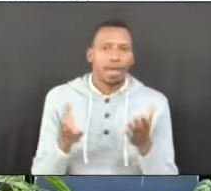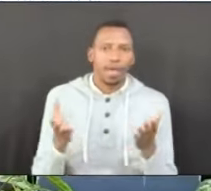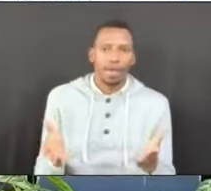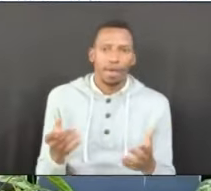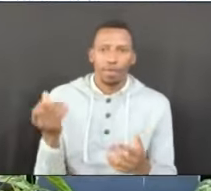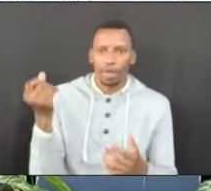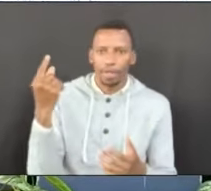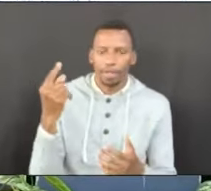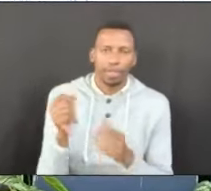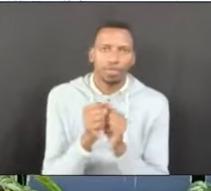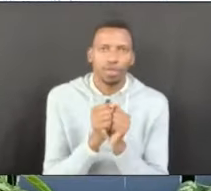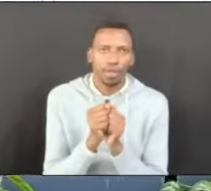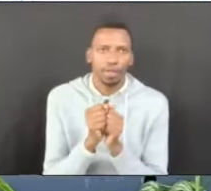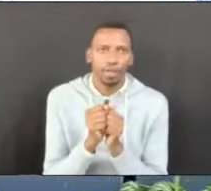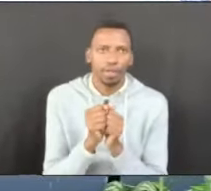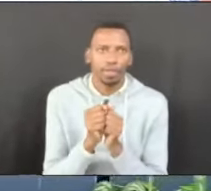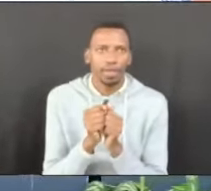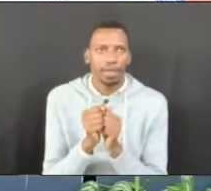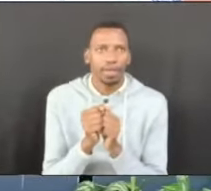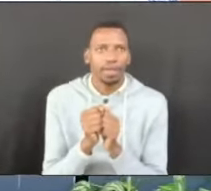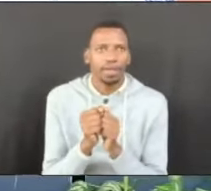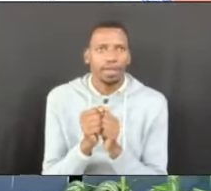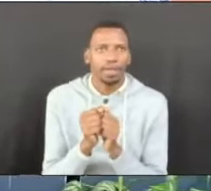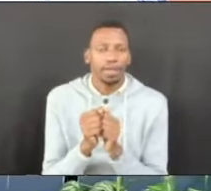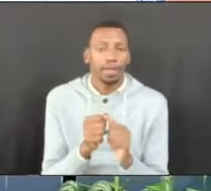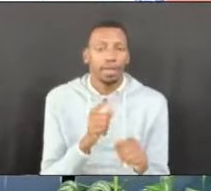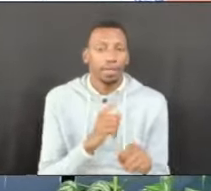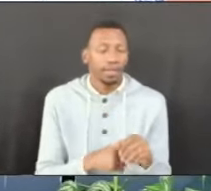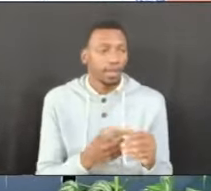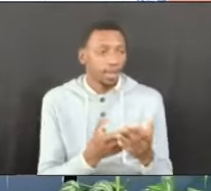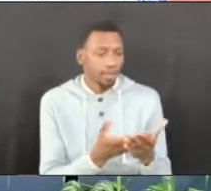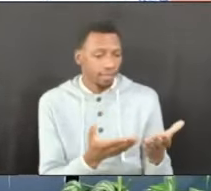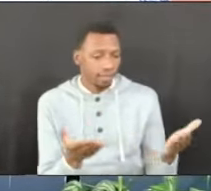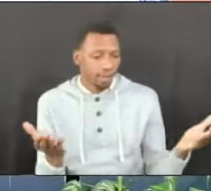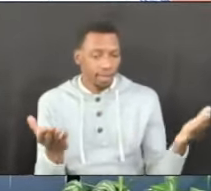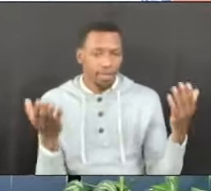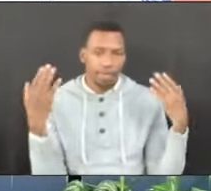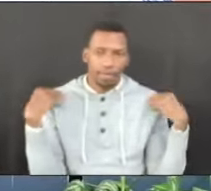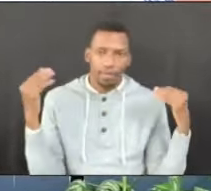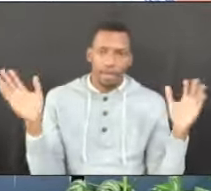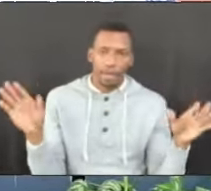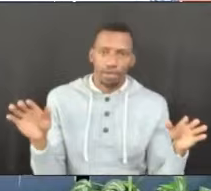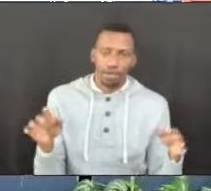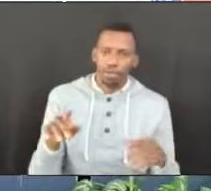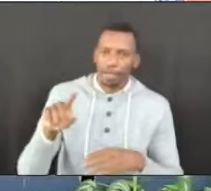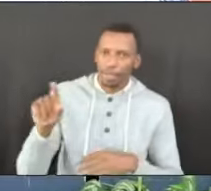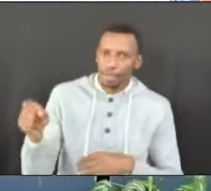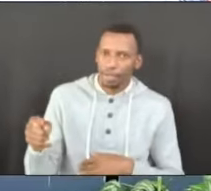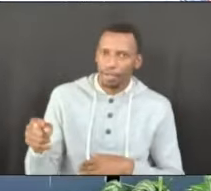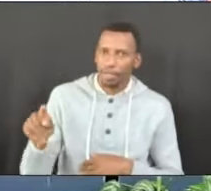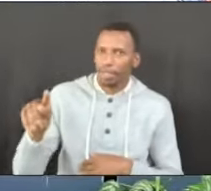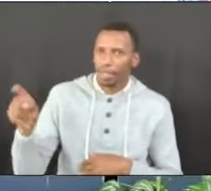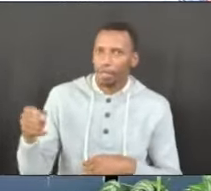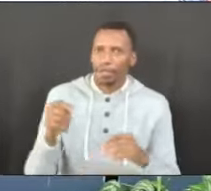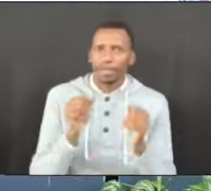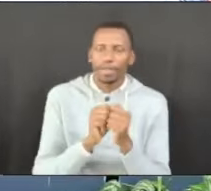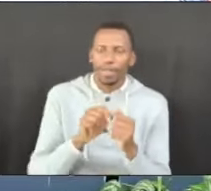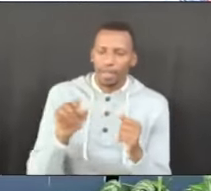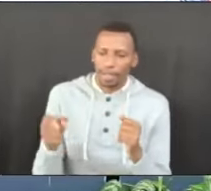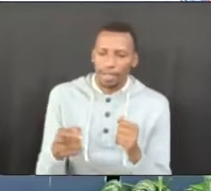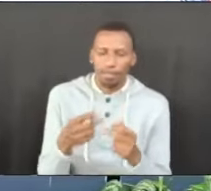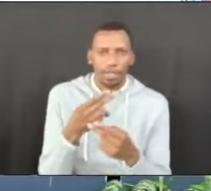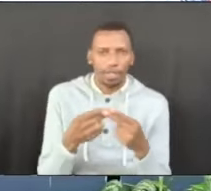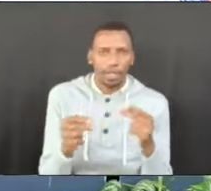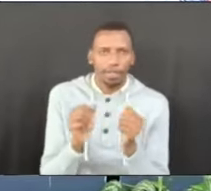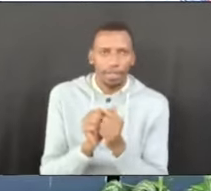together. When these angels, numbering thousands upon thousands, 10,000 times